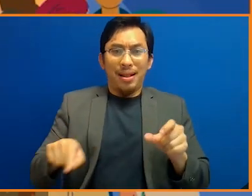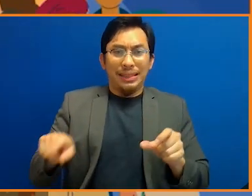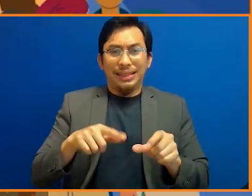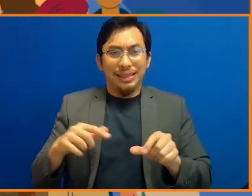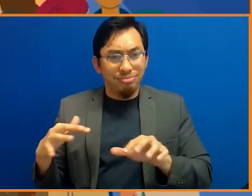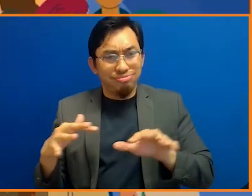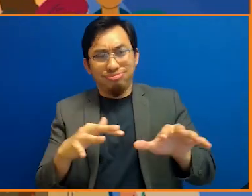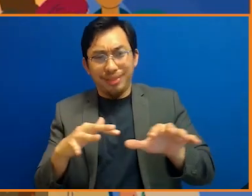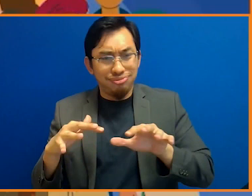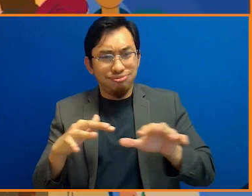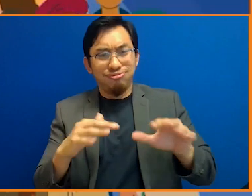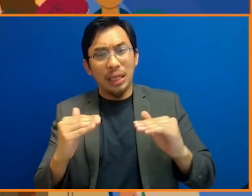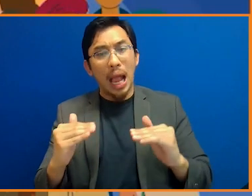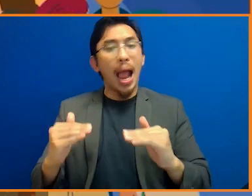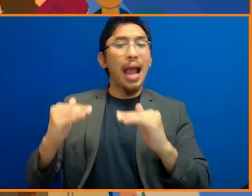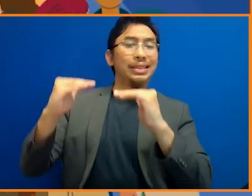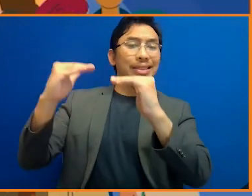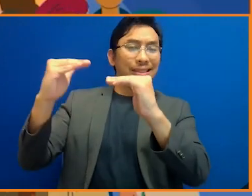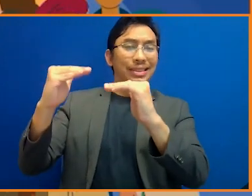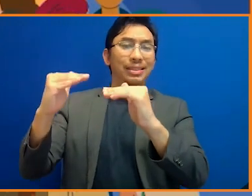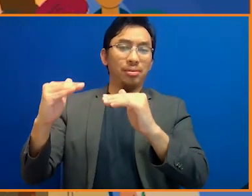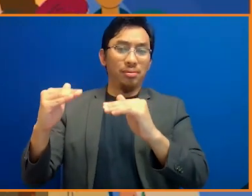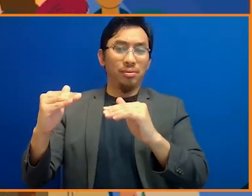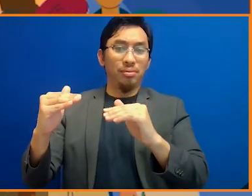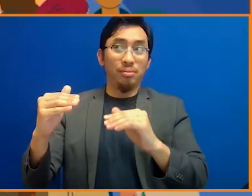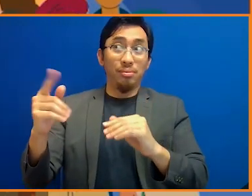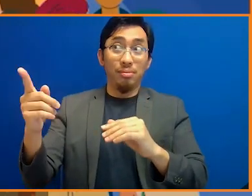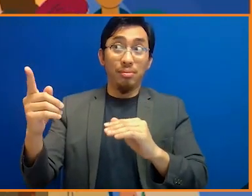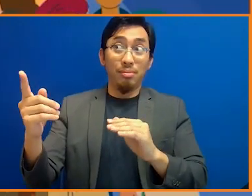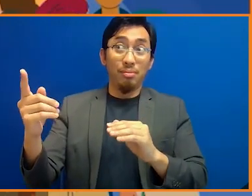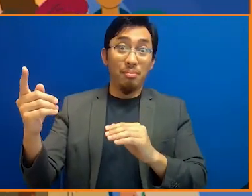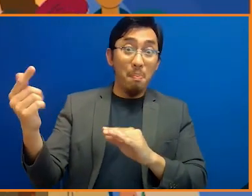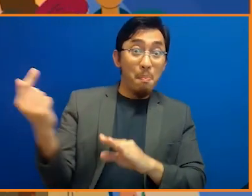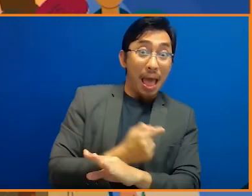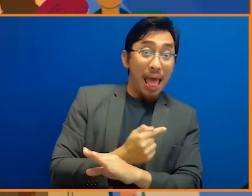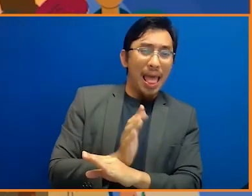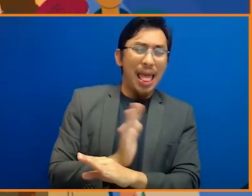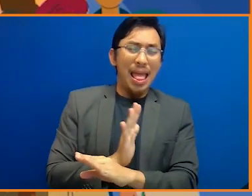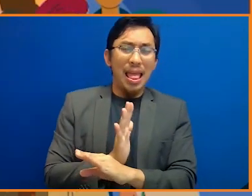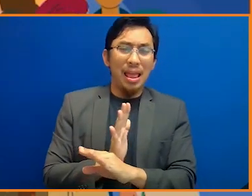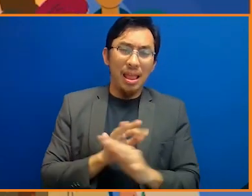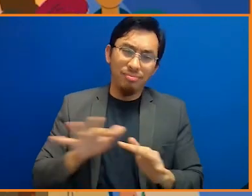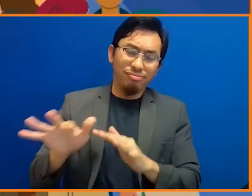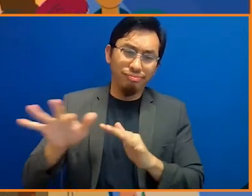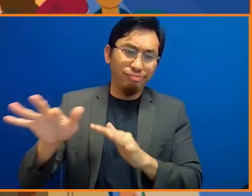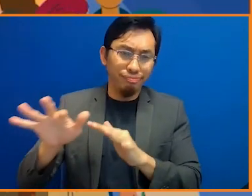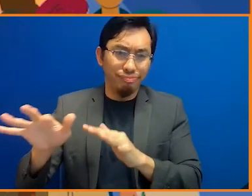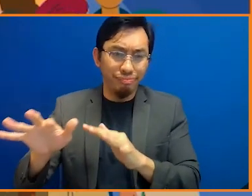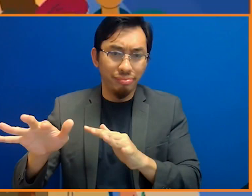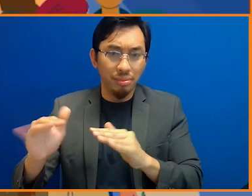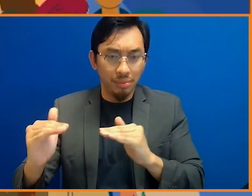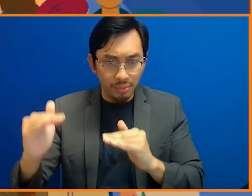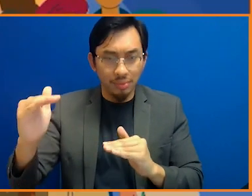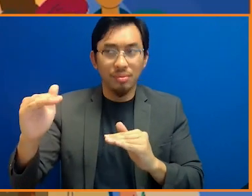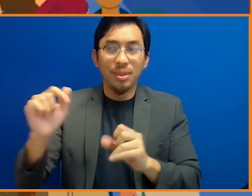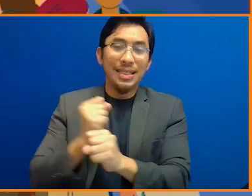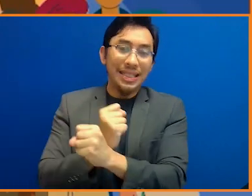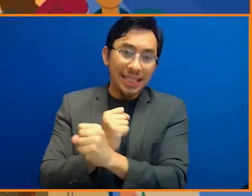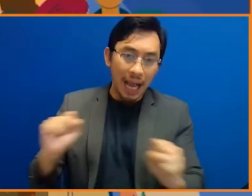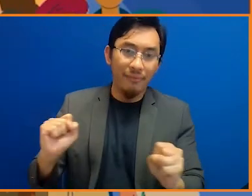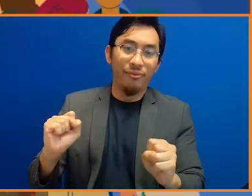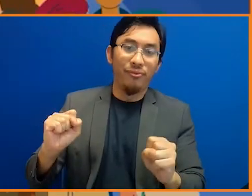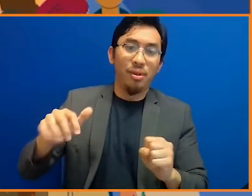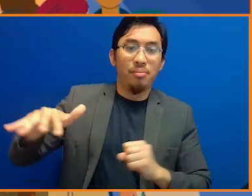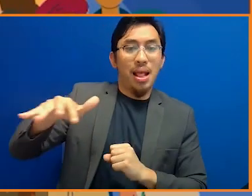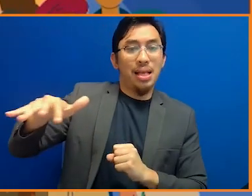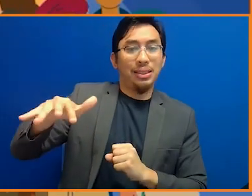to evacuate to the high location, and not to move back to once they already